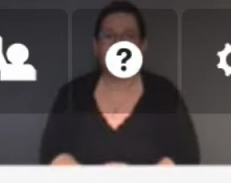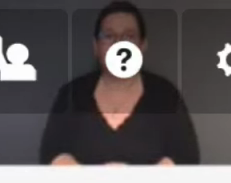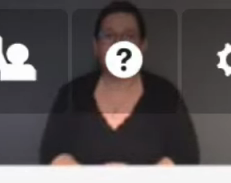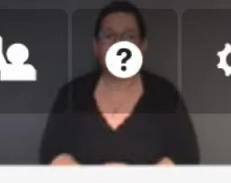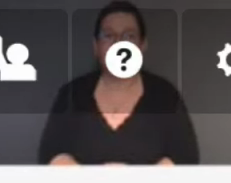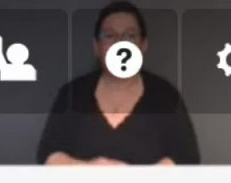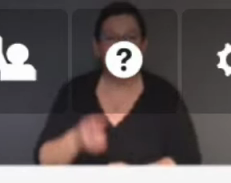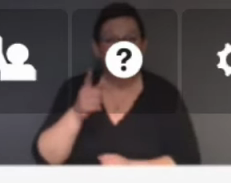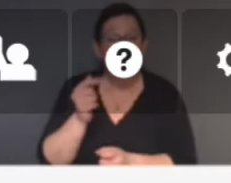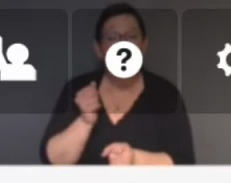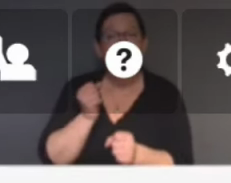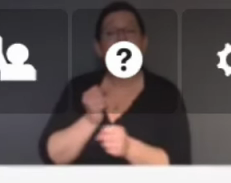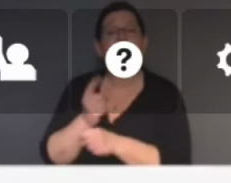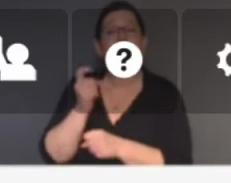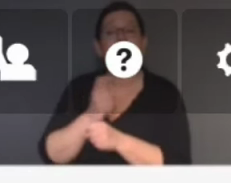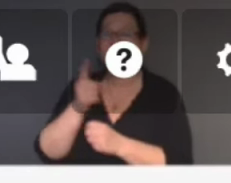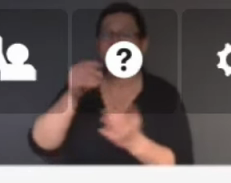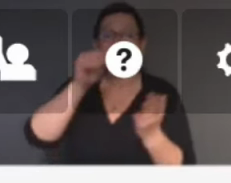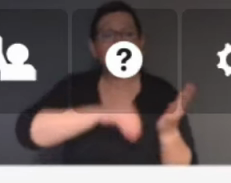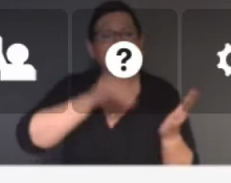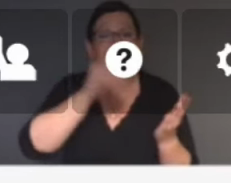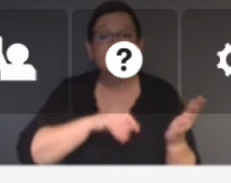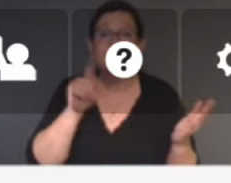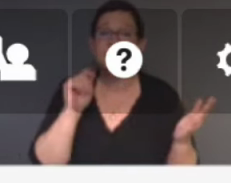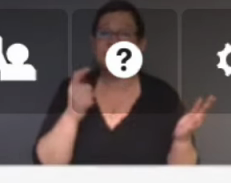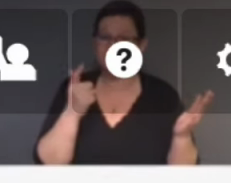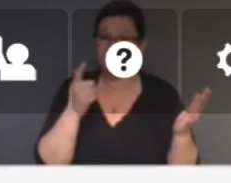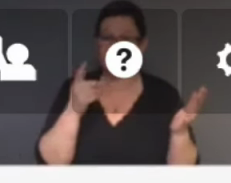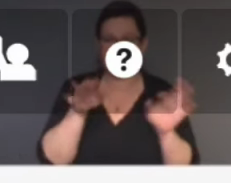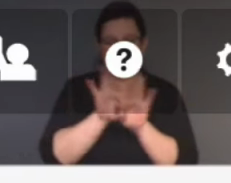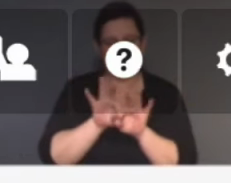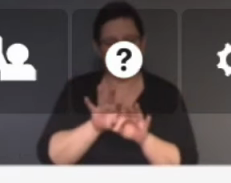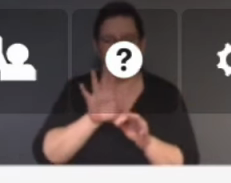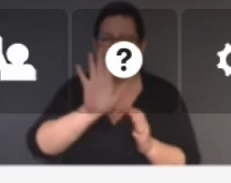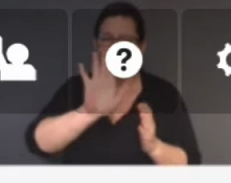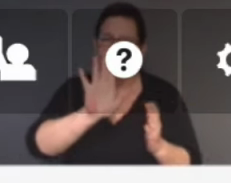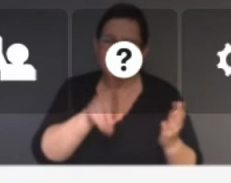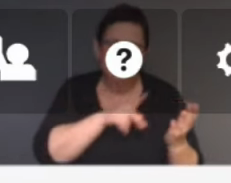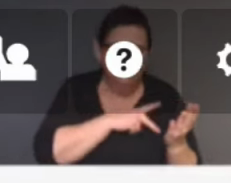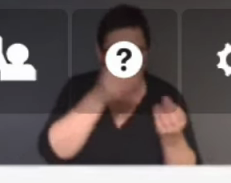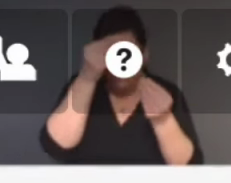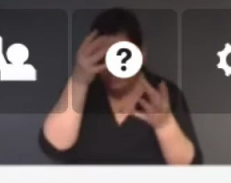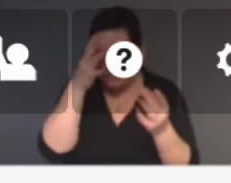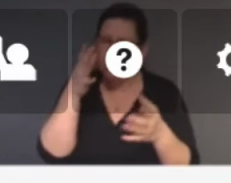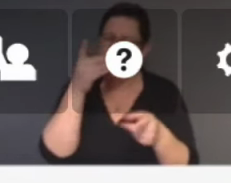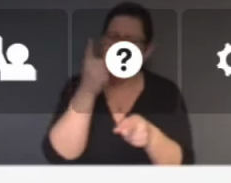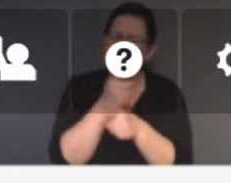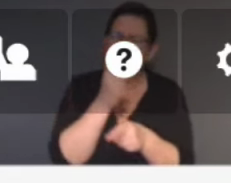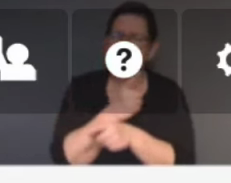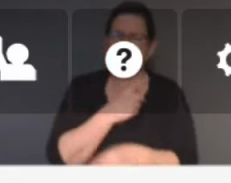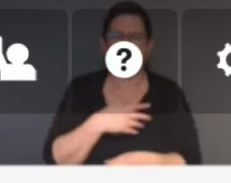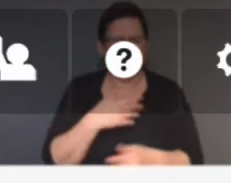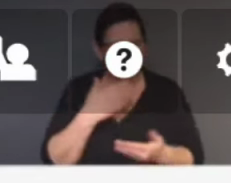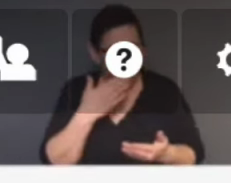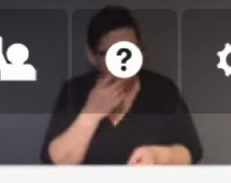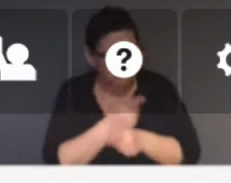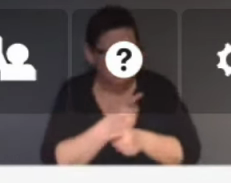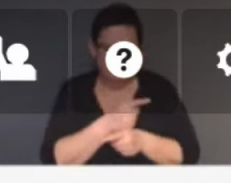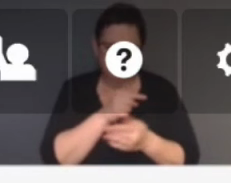and credits. This includes your address, your marital, residency, and